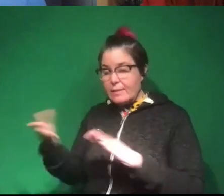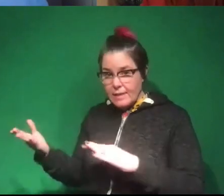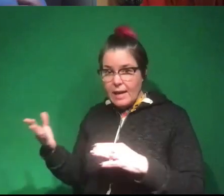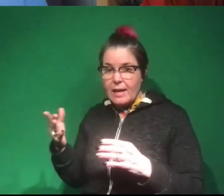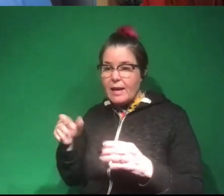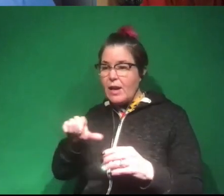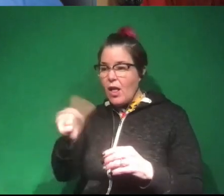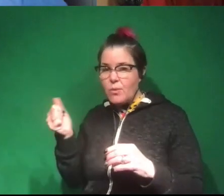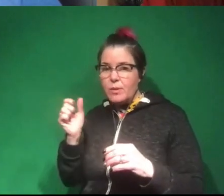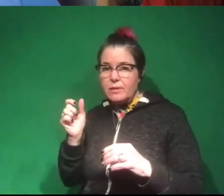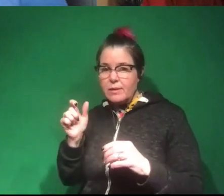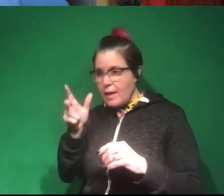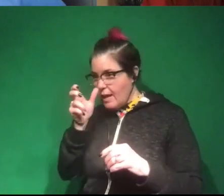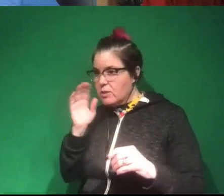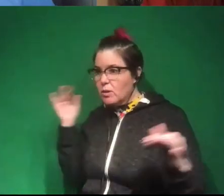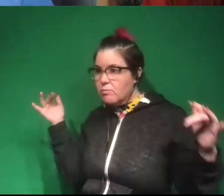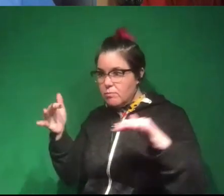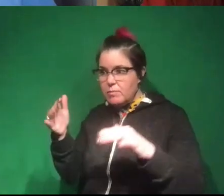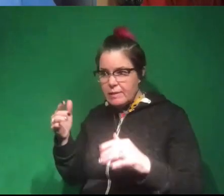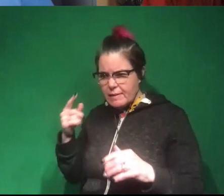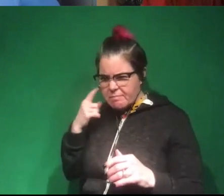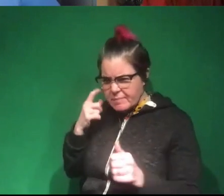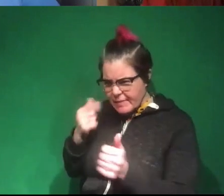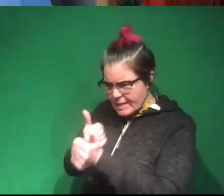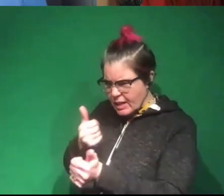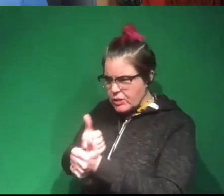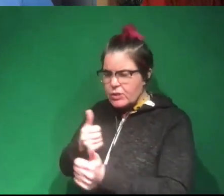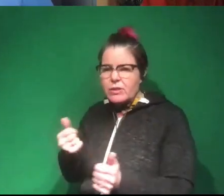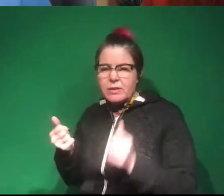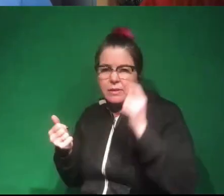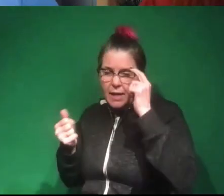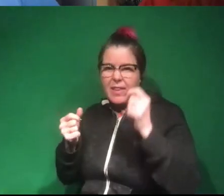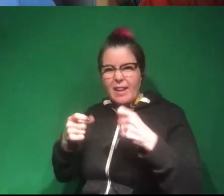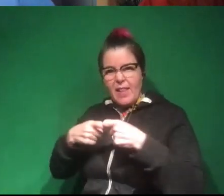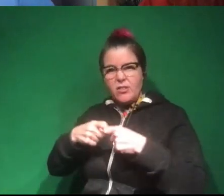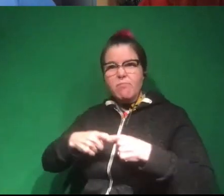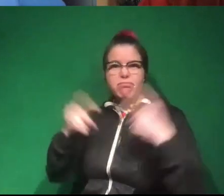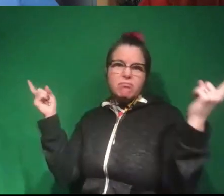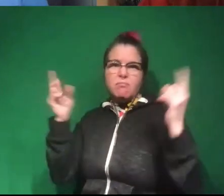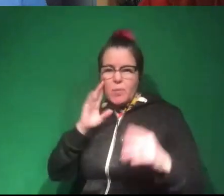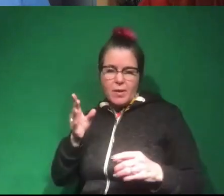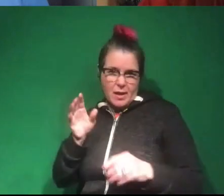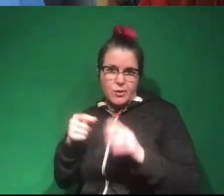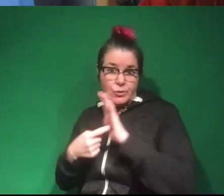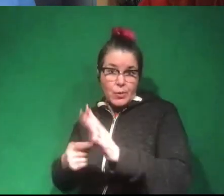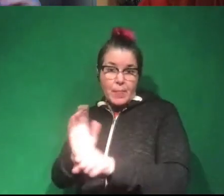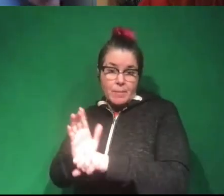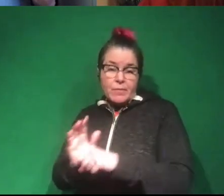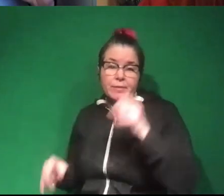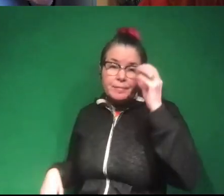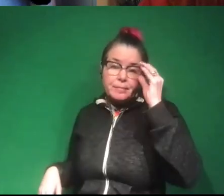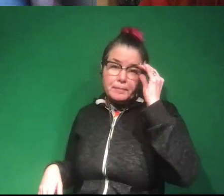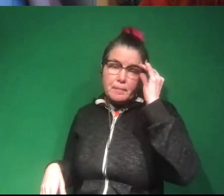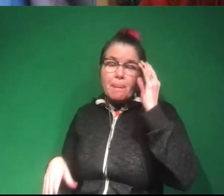of other ones will kind of come and think there's danger, and they bust a lot of our electronics. That was featured in the movie. And then if you remember